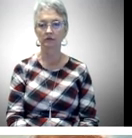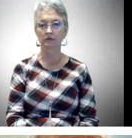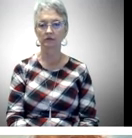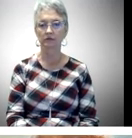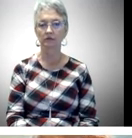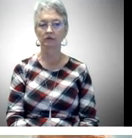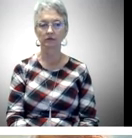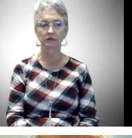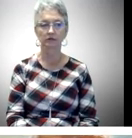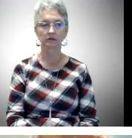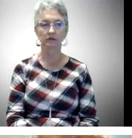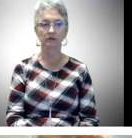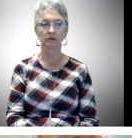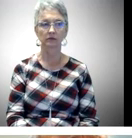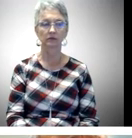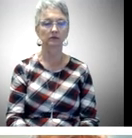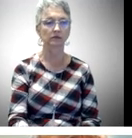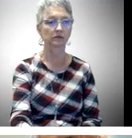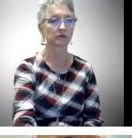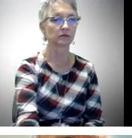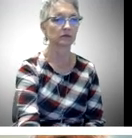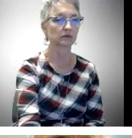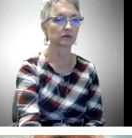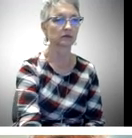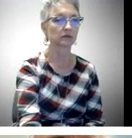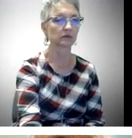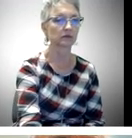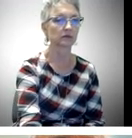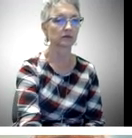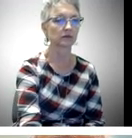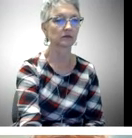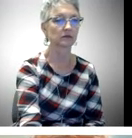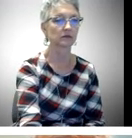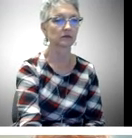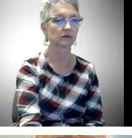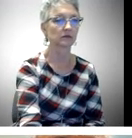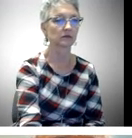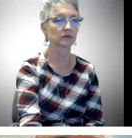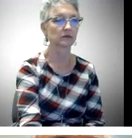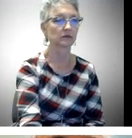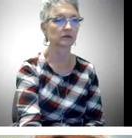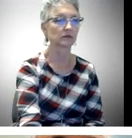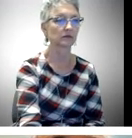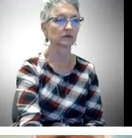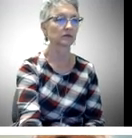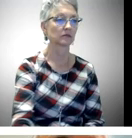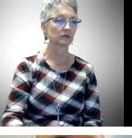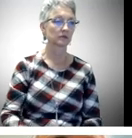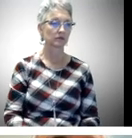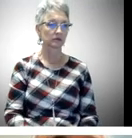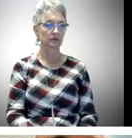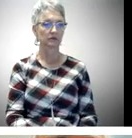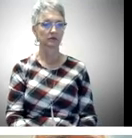can't have, for example, you can't have a parent tell their son or daughter, you better enter a supported